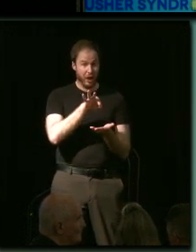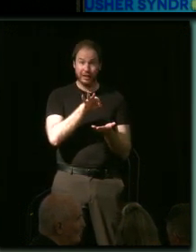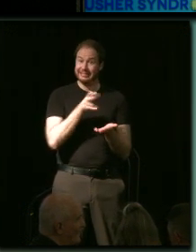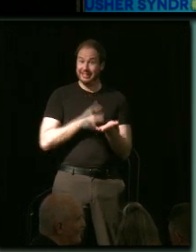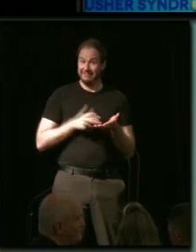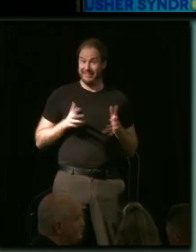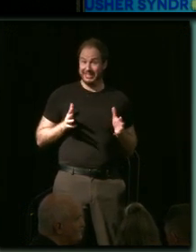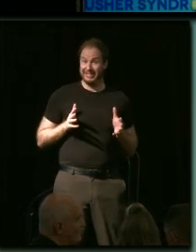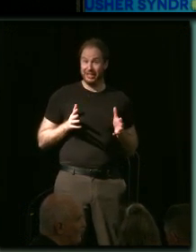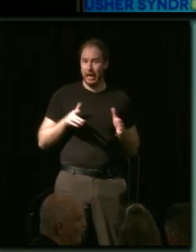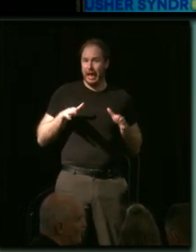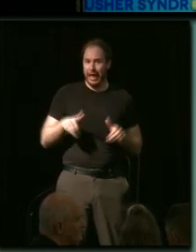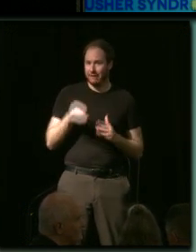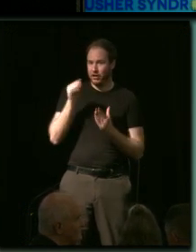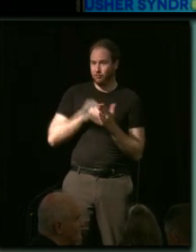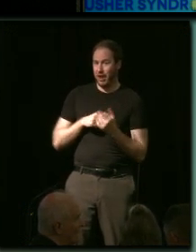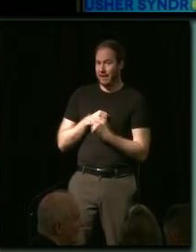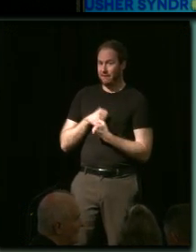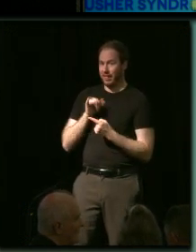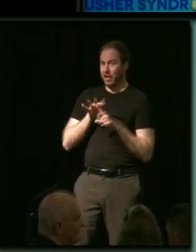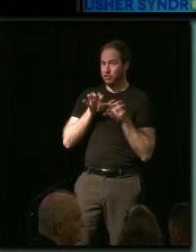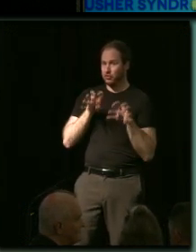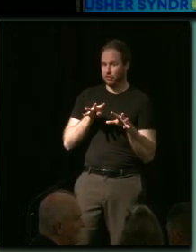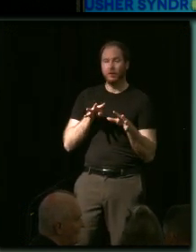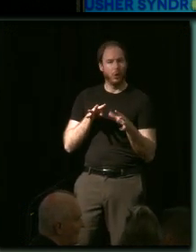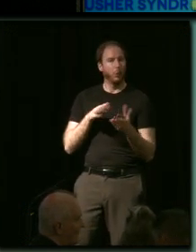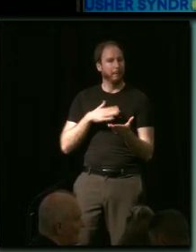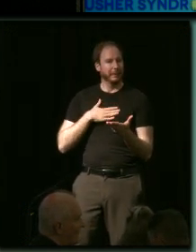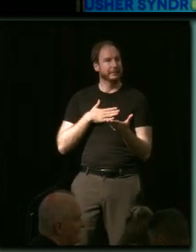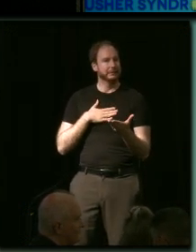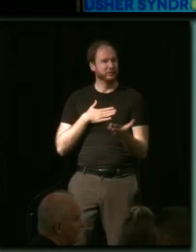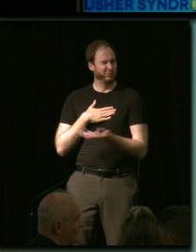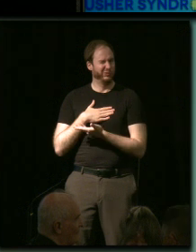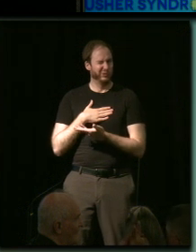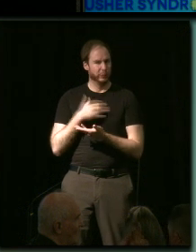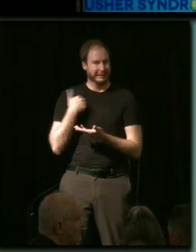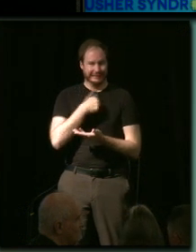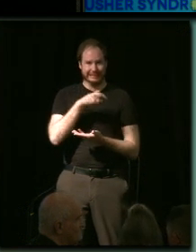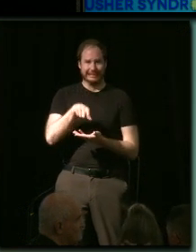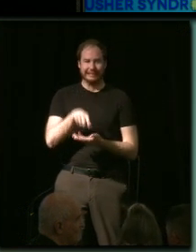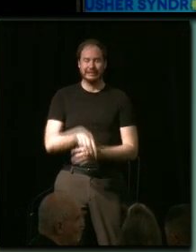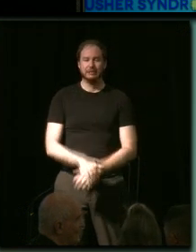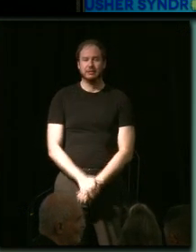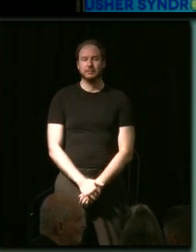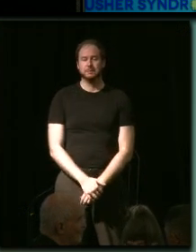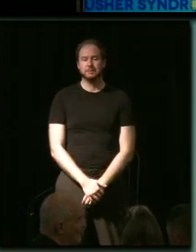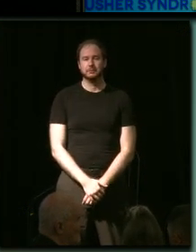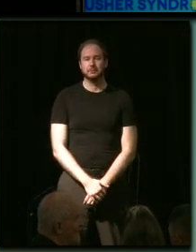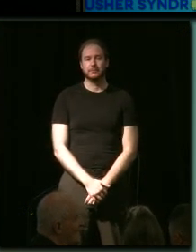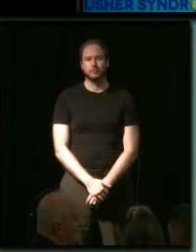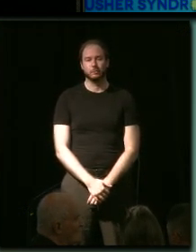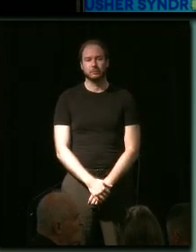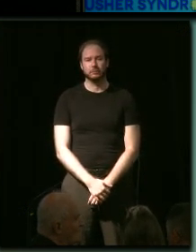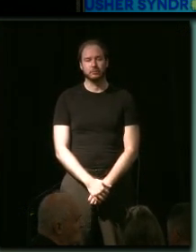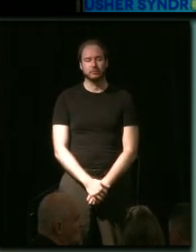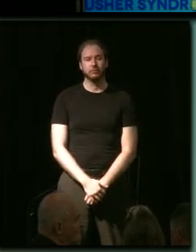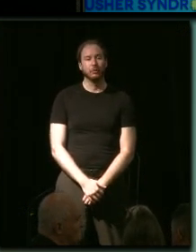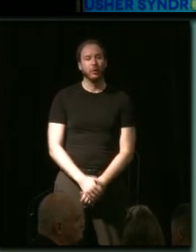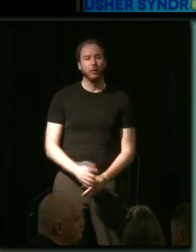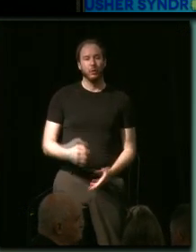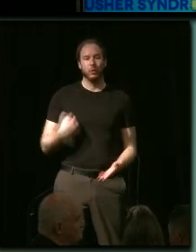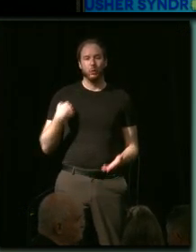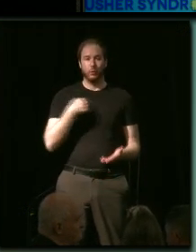up but hasn't done this survey, this is important to do. So one of the things that we're seeing is